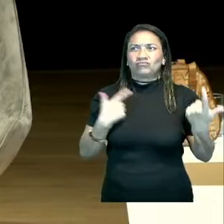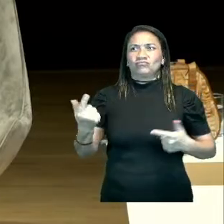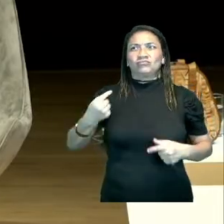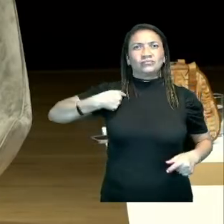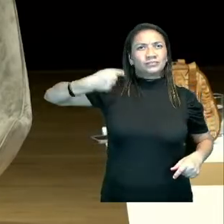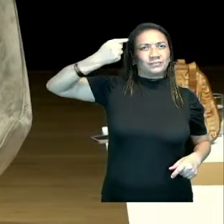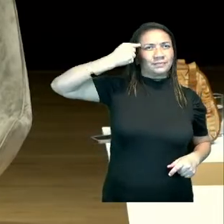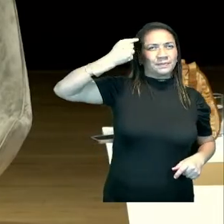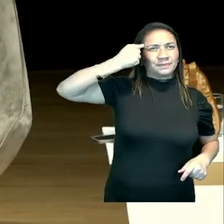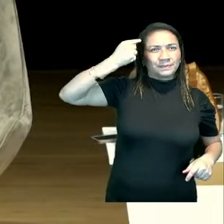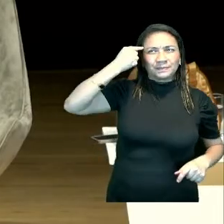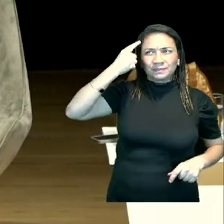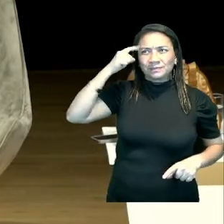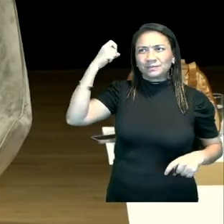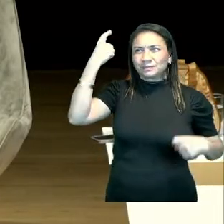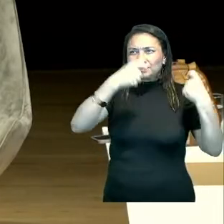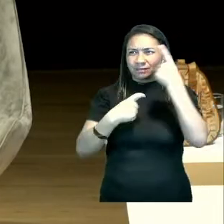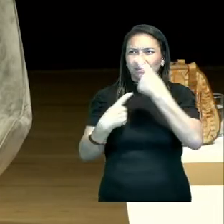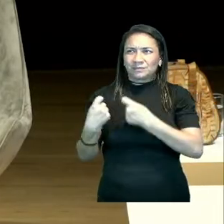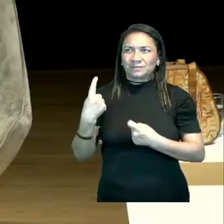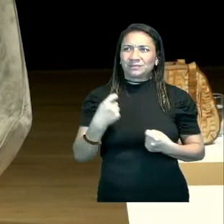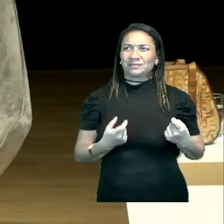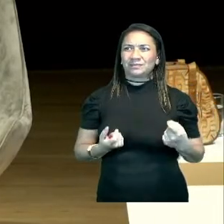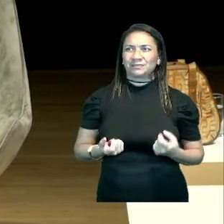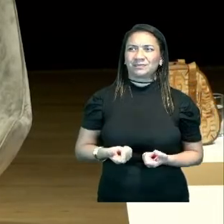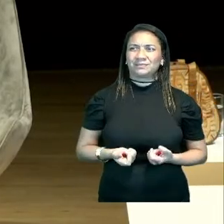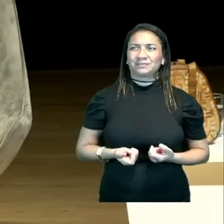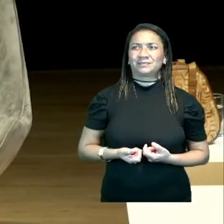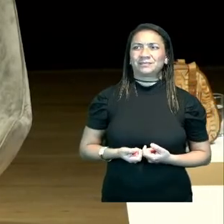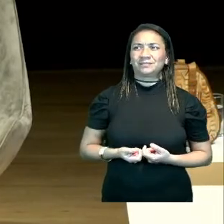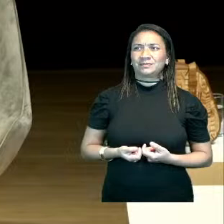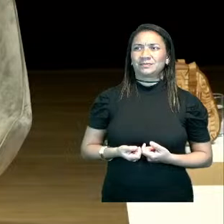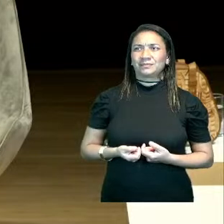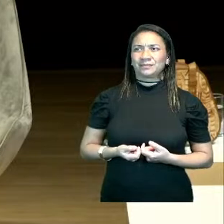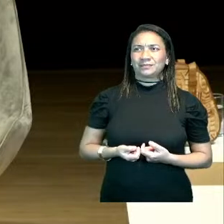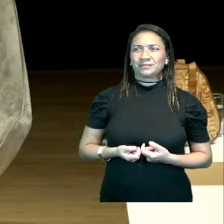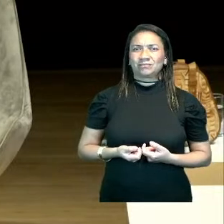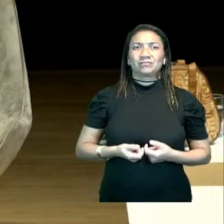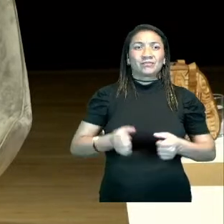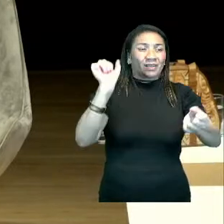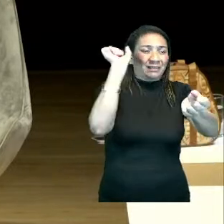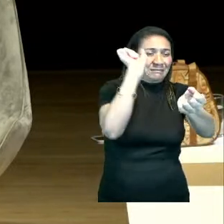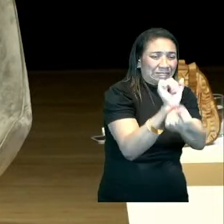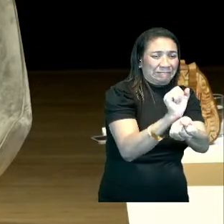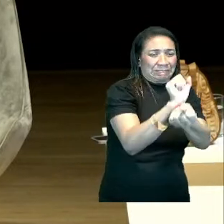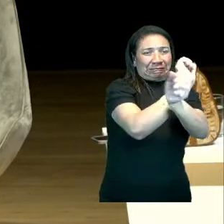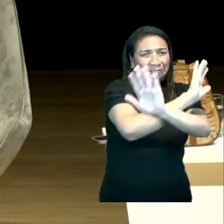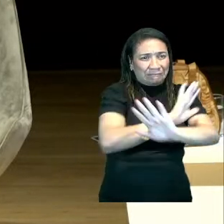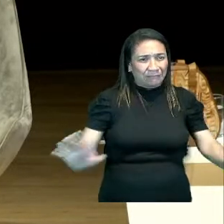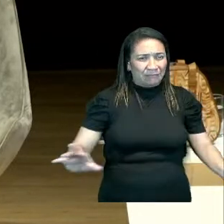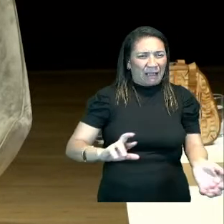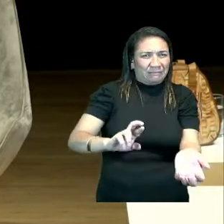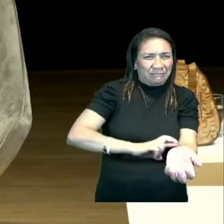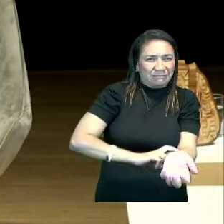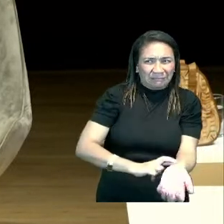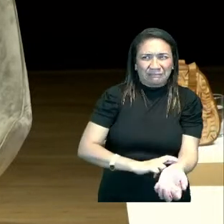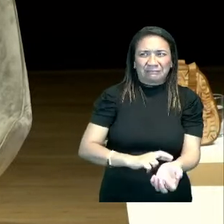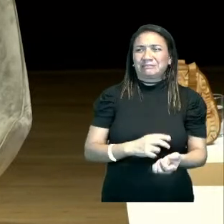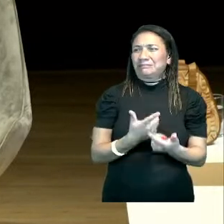abolitions. The abolition of racial slavery, which we have almost